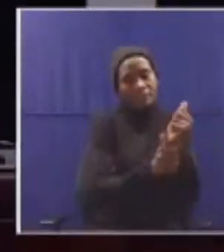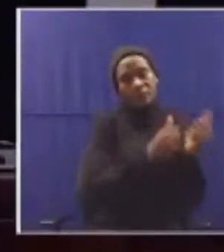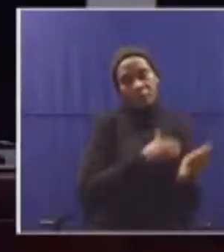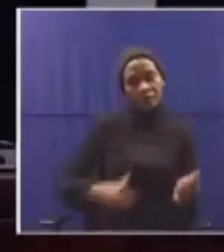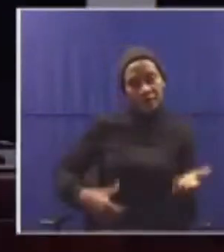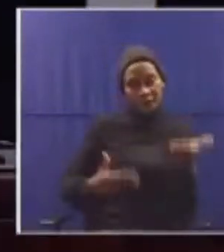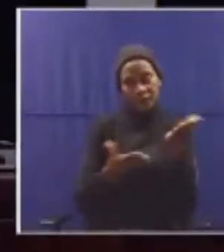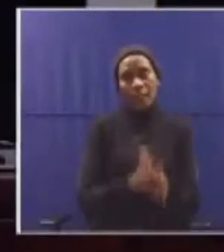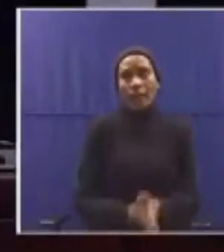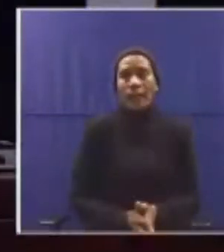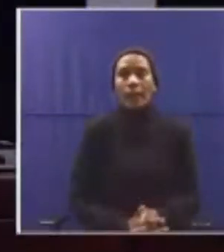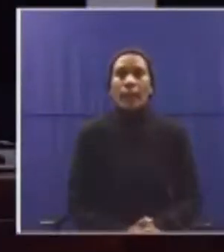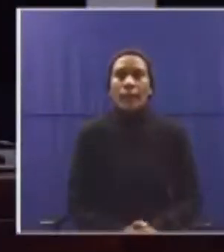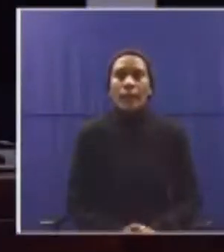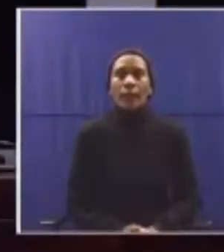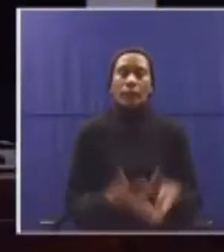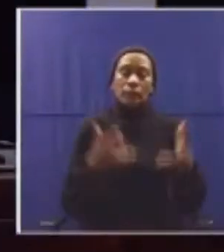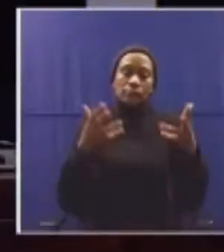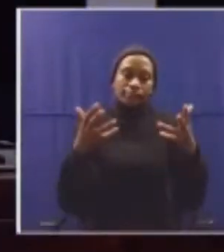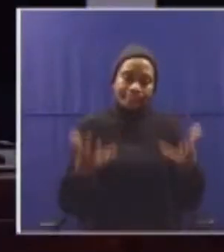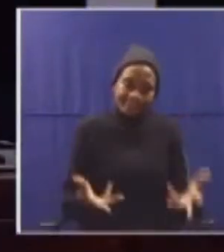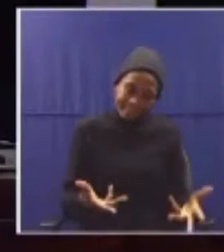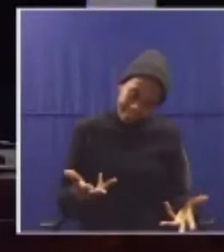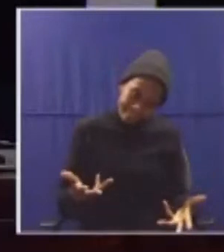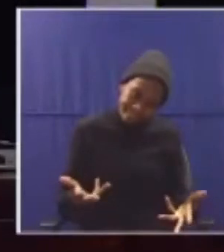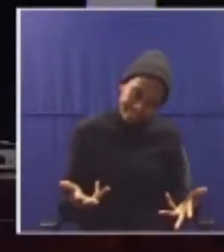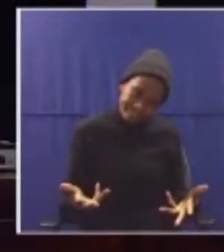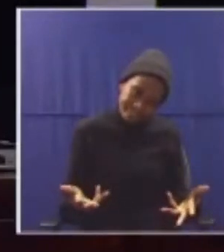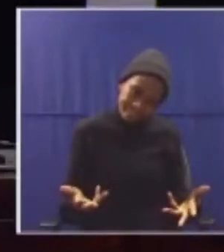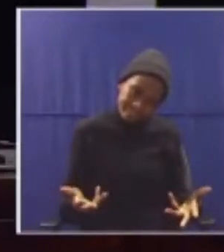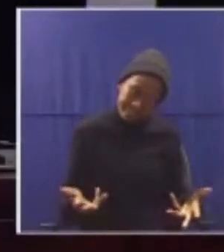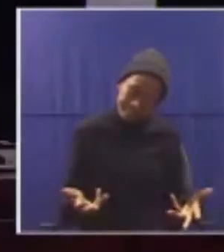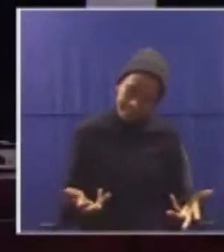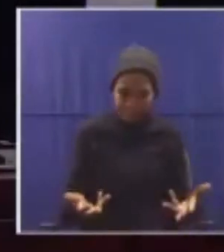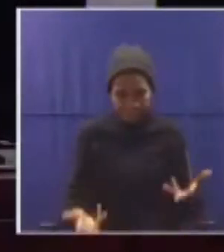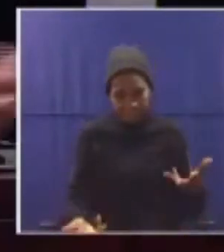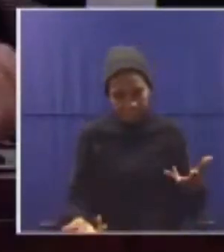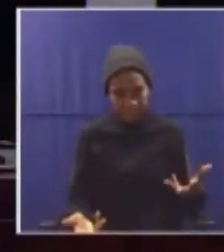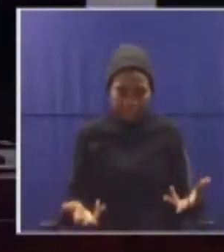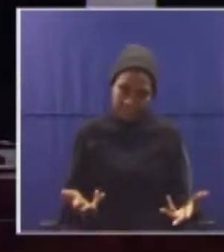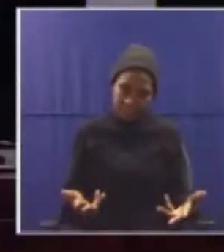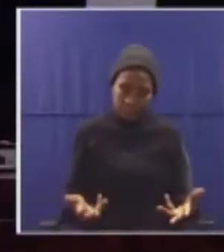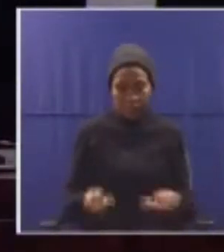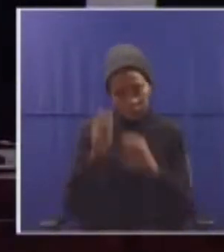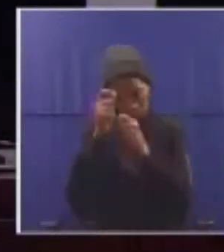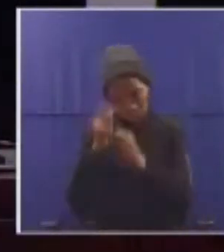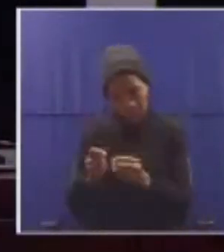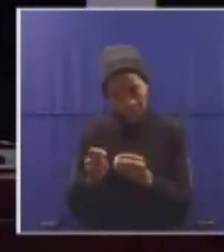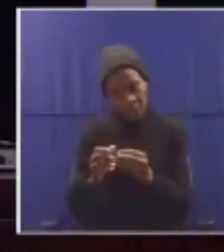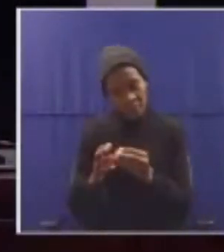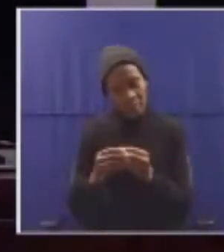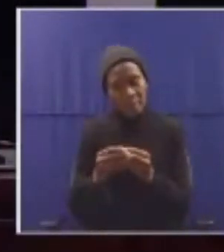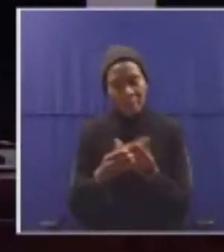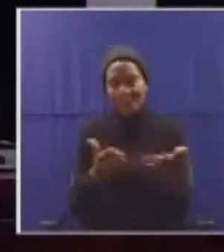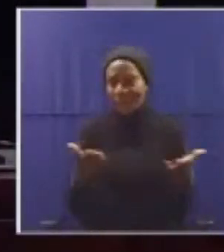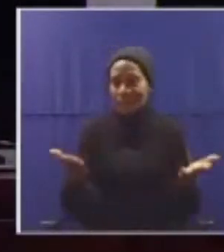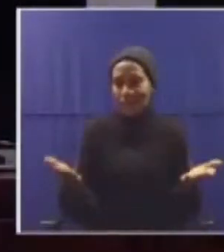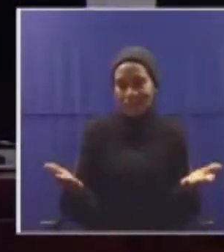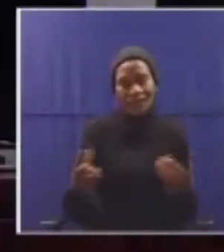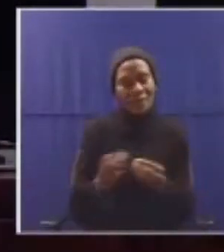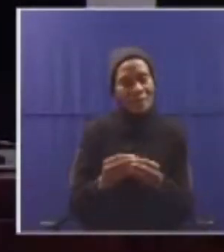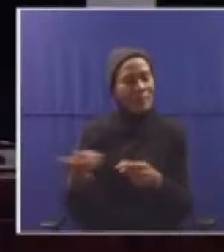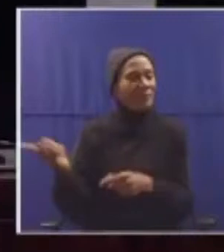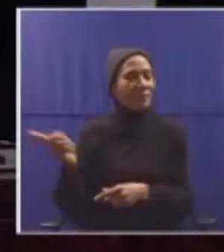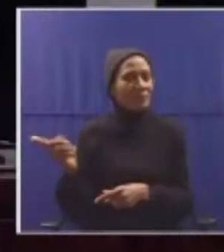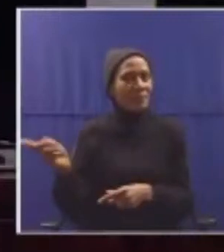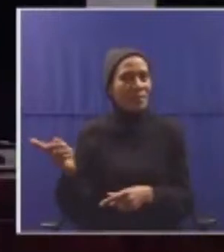President. Yes. There are honorable members, Honorable Misha,